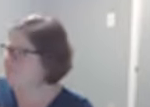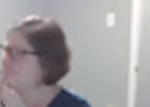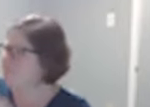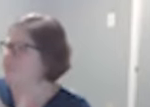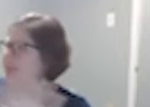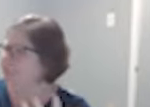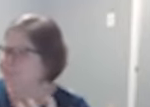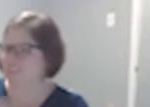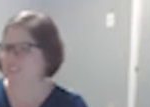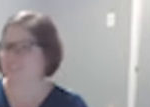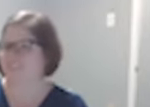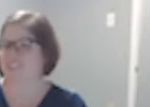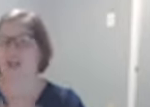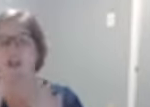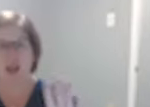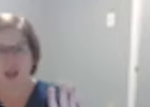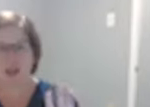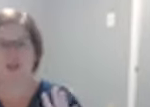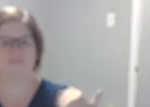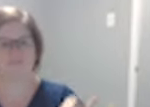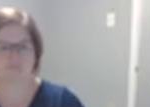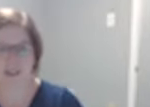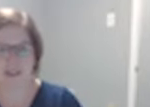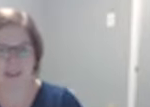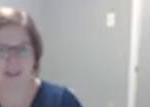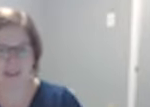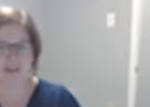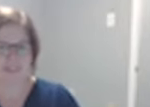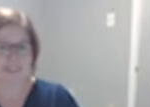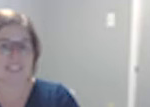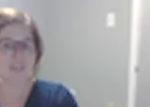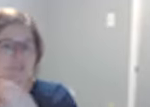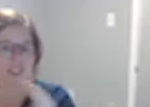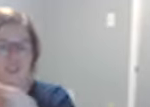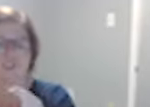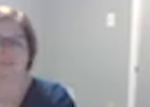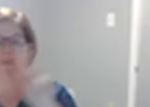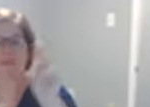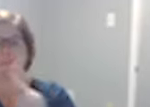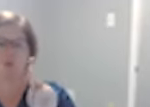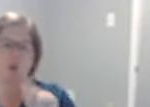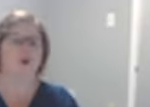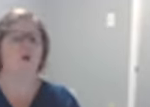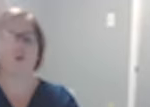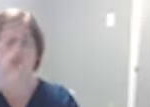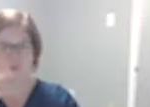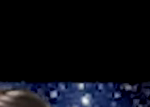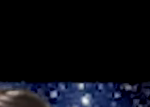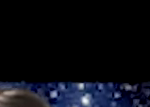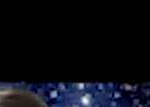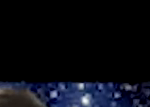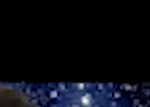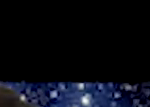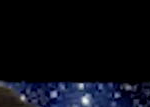Bye. So as we did mention, we do have folks from all over the world joining us right now. And I was excited to get in